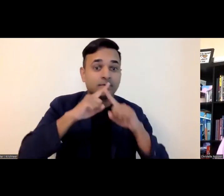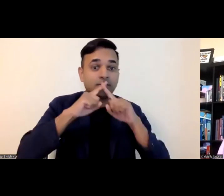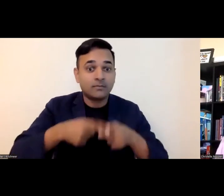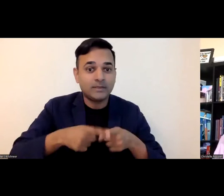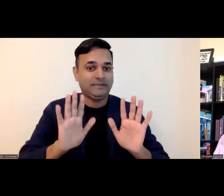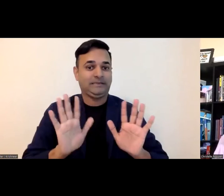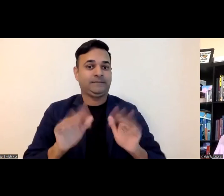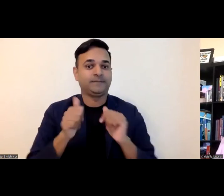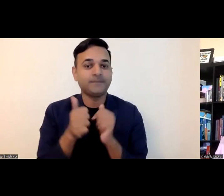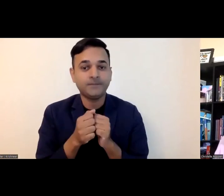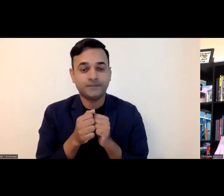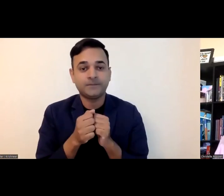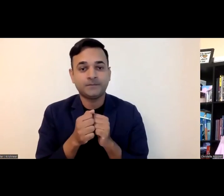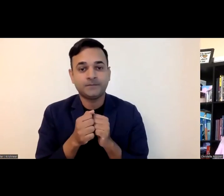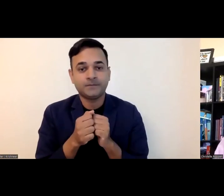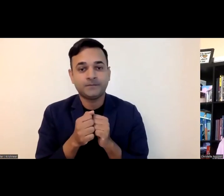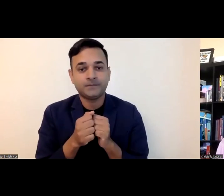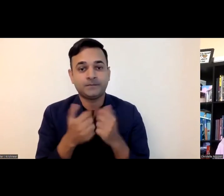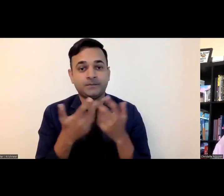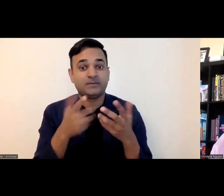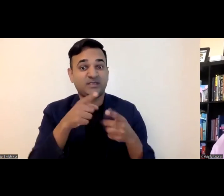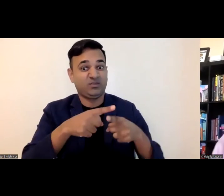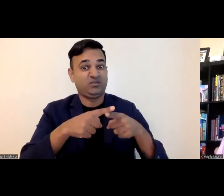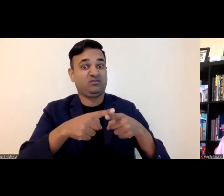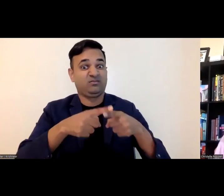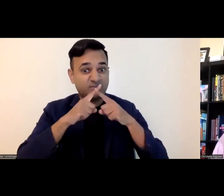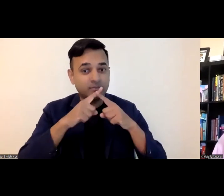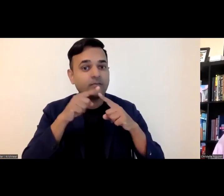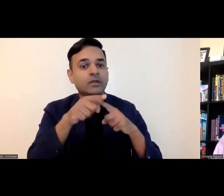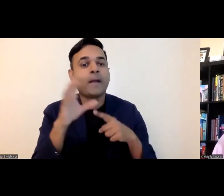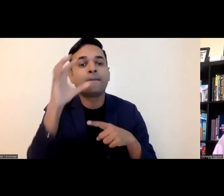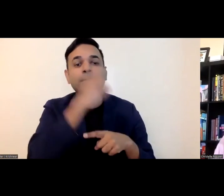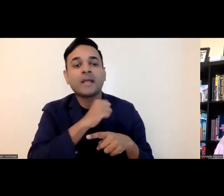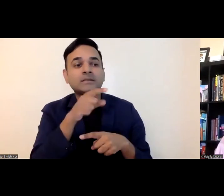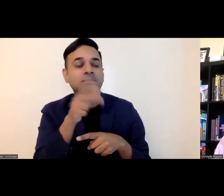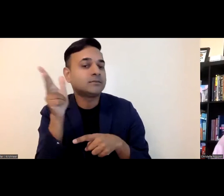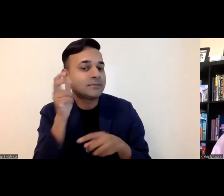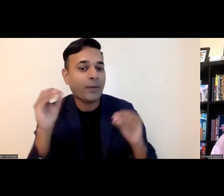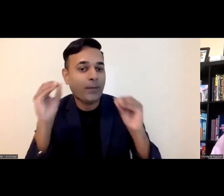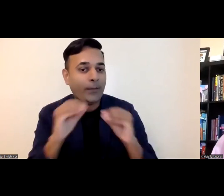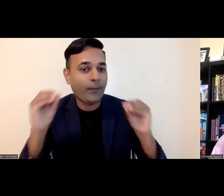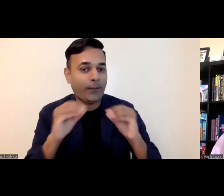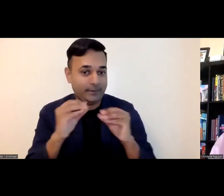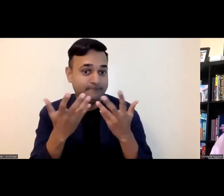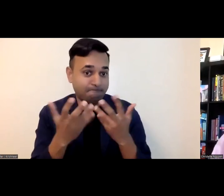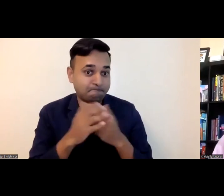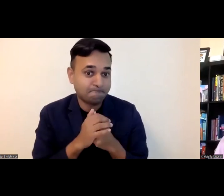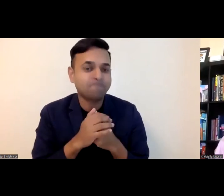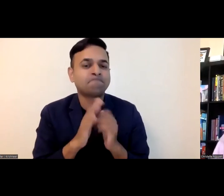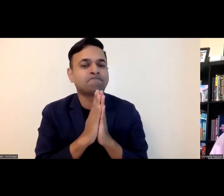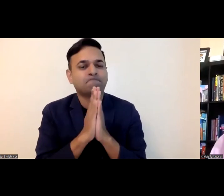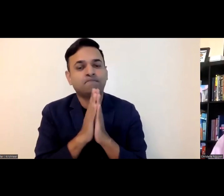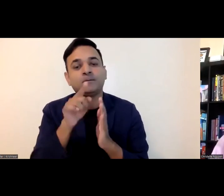Should you have questions for panelists, kindly use the Q&A option or leave your questions in the chat box. Our team